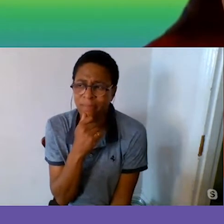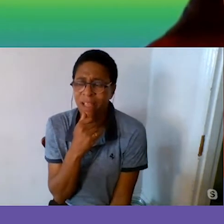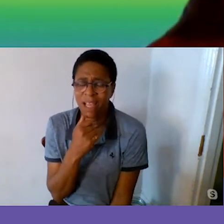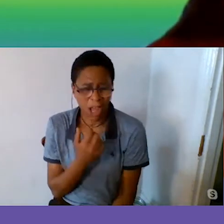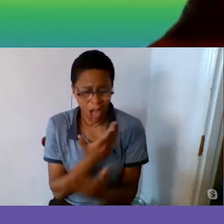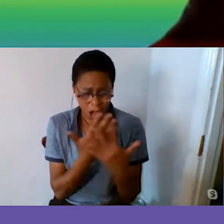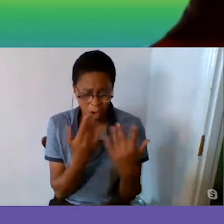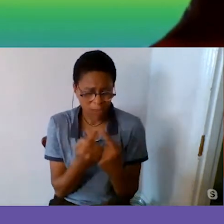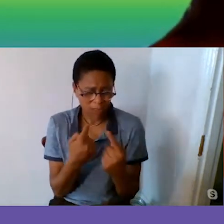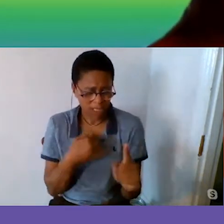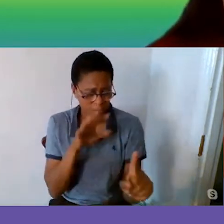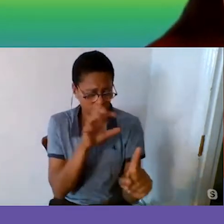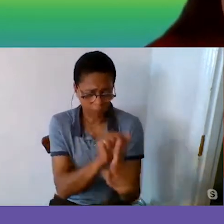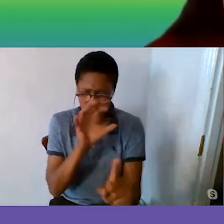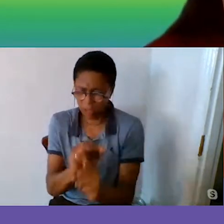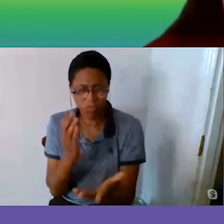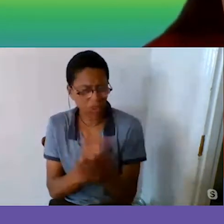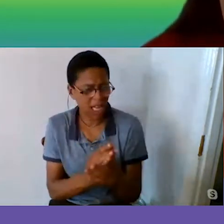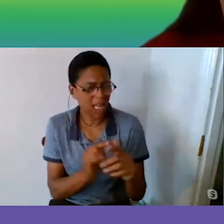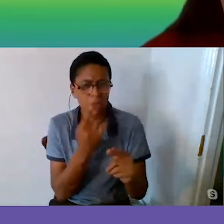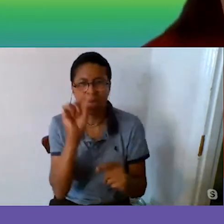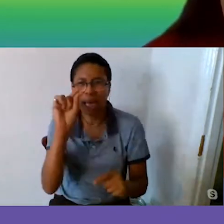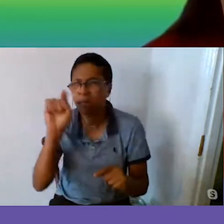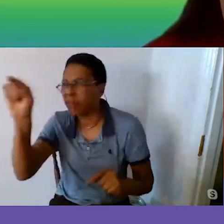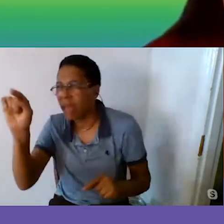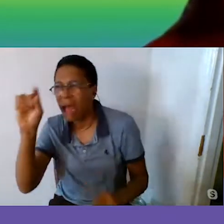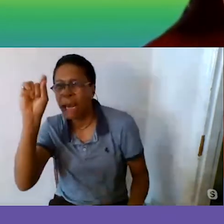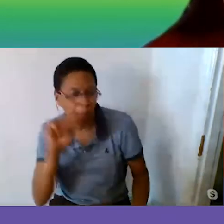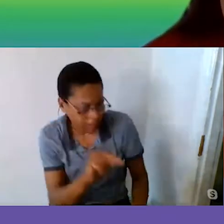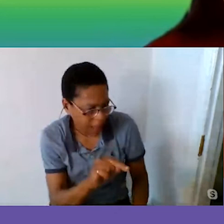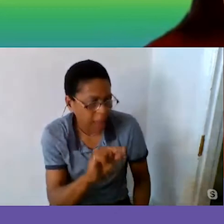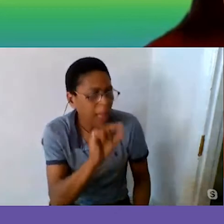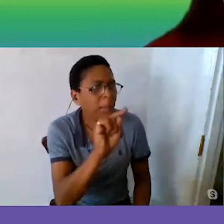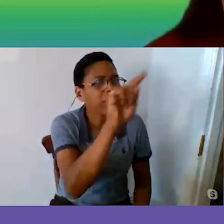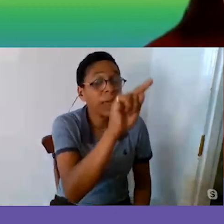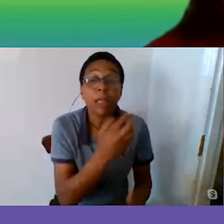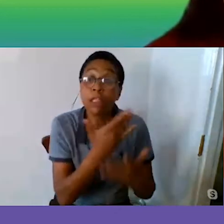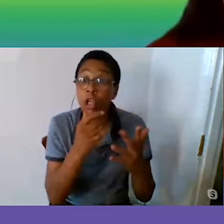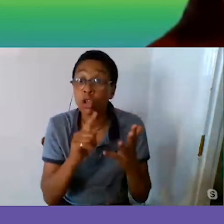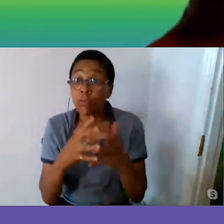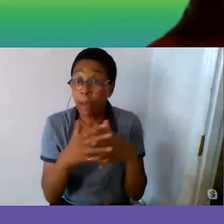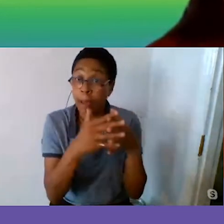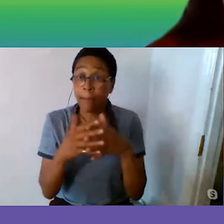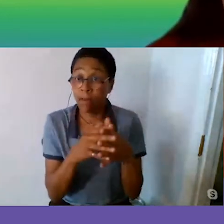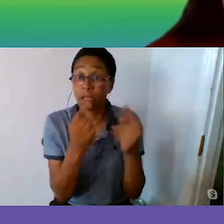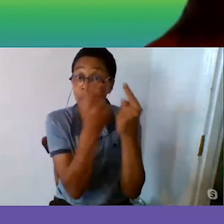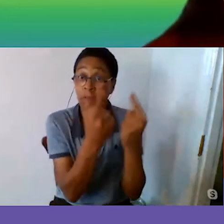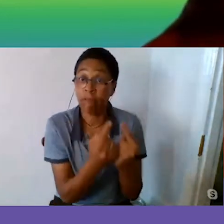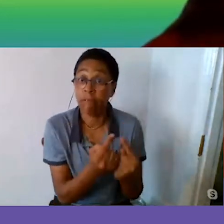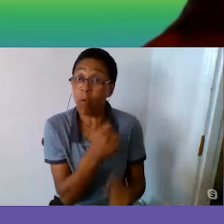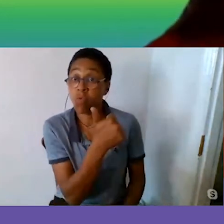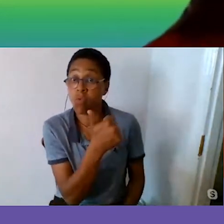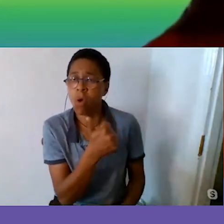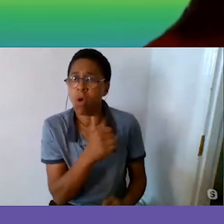quite disparate, and that's kind of the challenge. I think there's lots of US based stuff as well, but not a